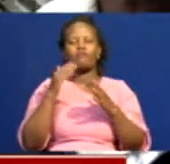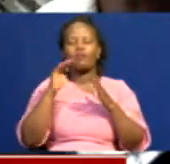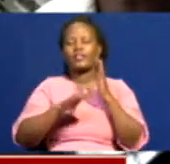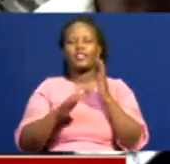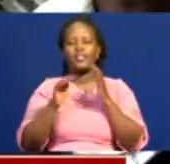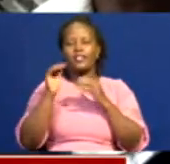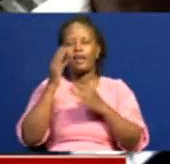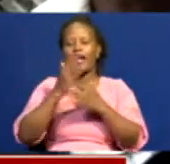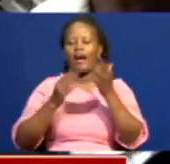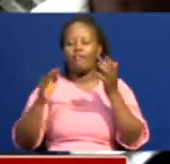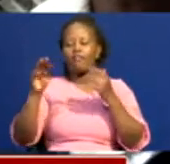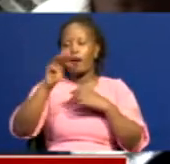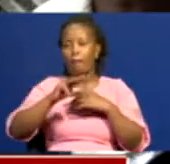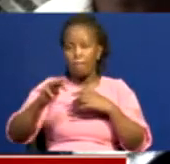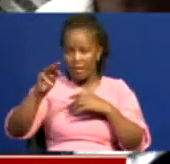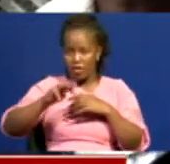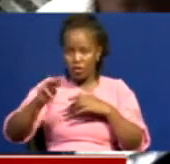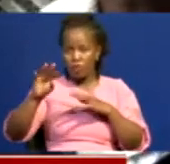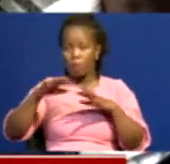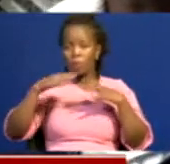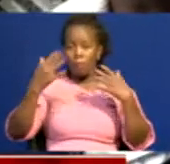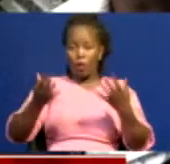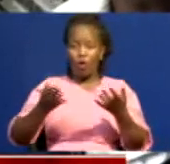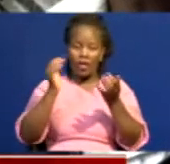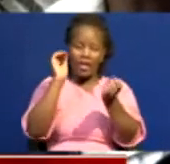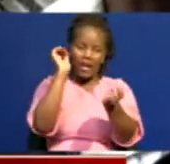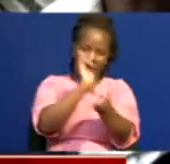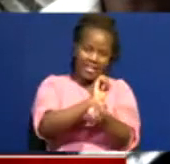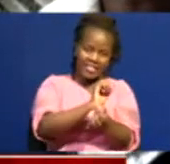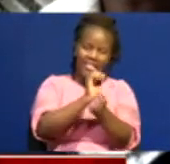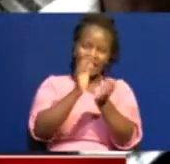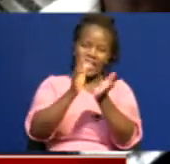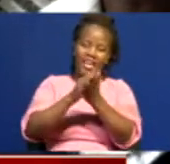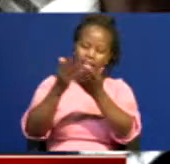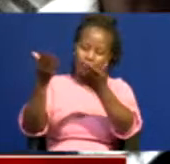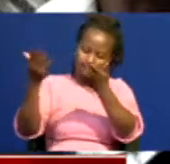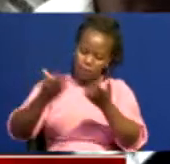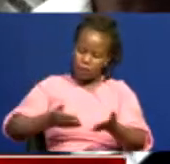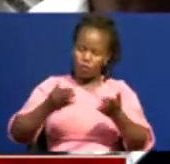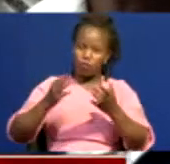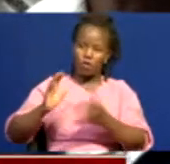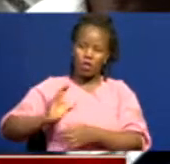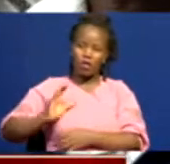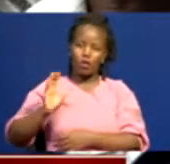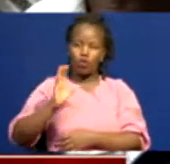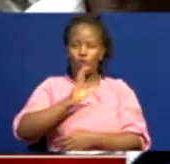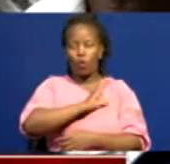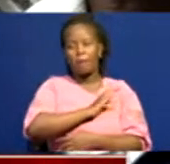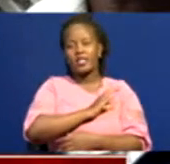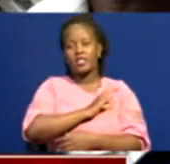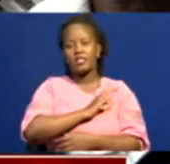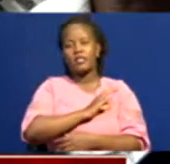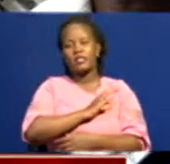million or arrested and brought to this committee.